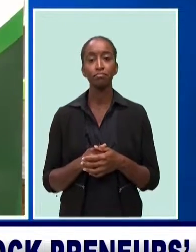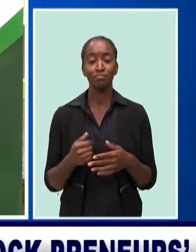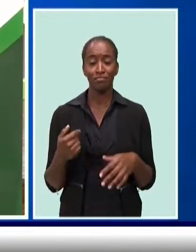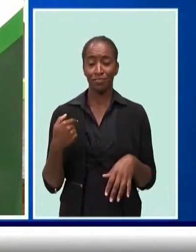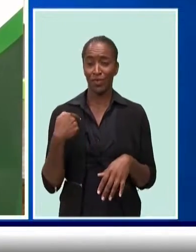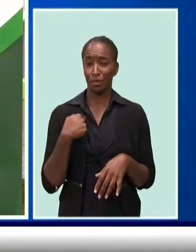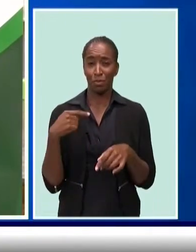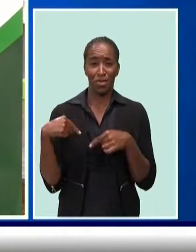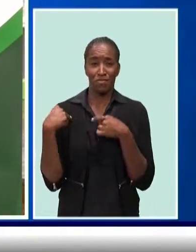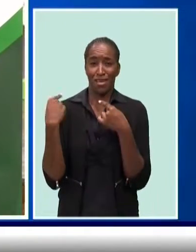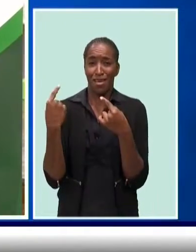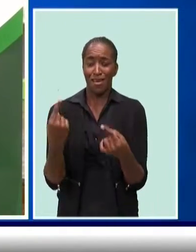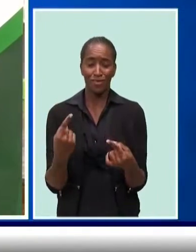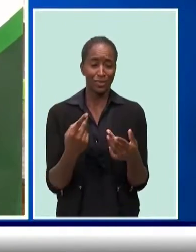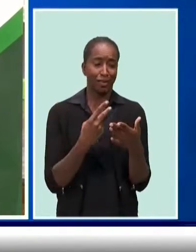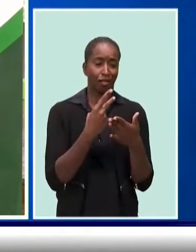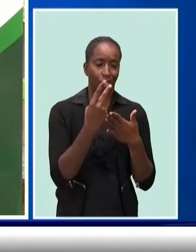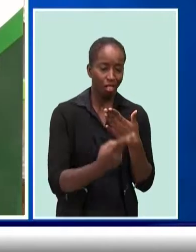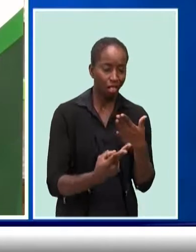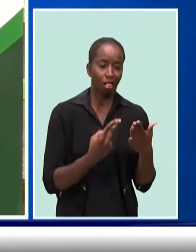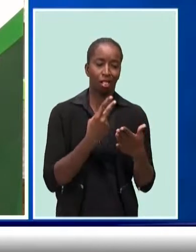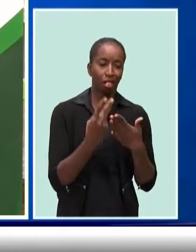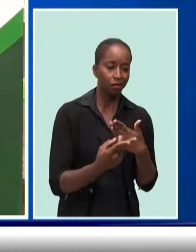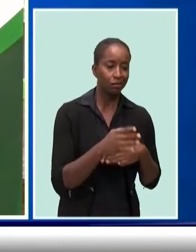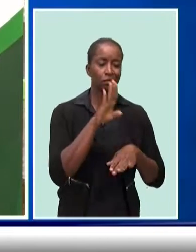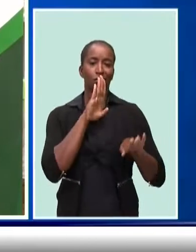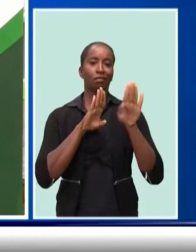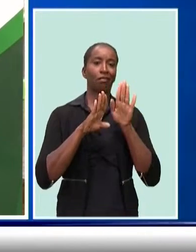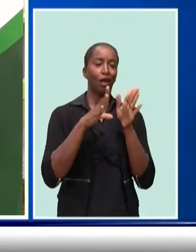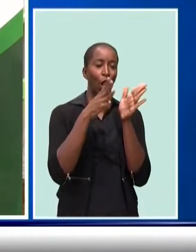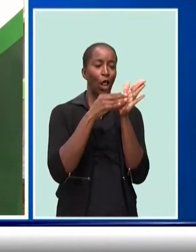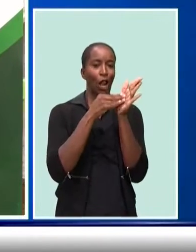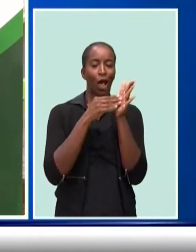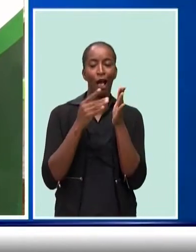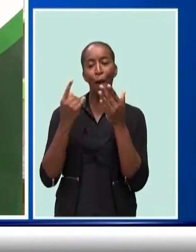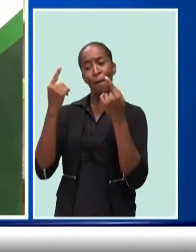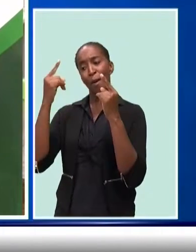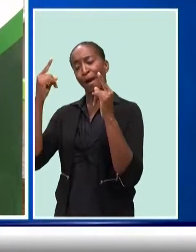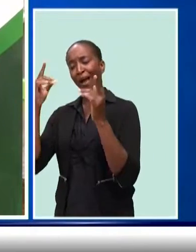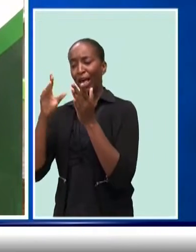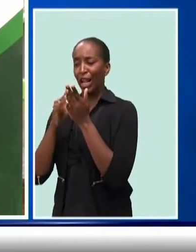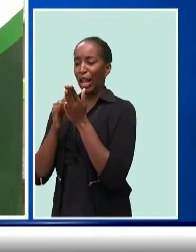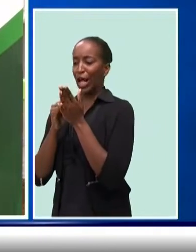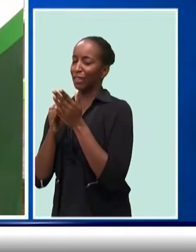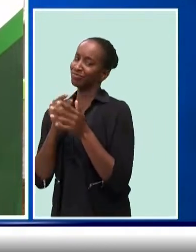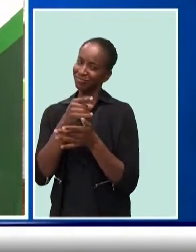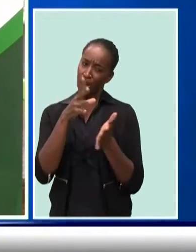from my successes, and I find entrepreneurship is a continuous